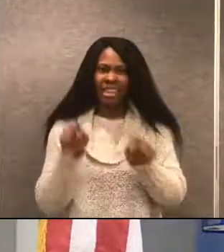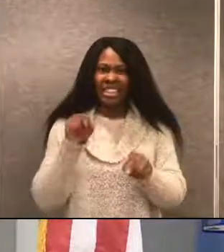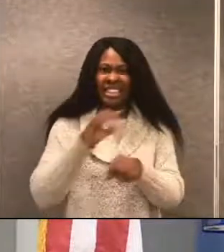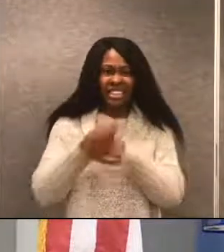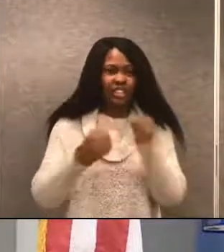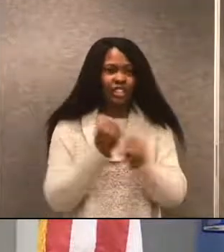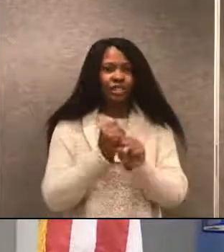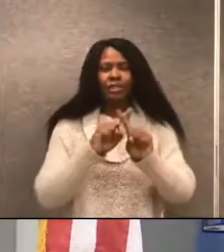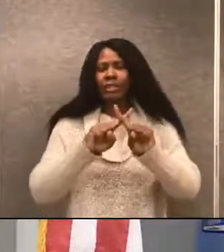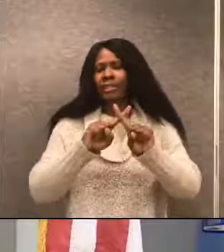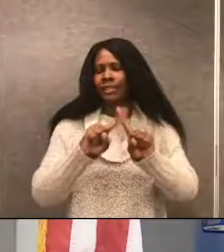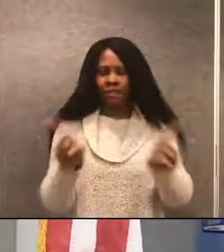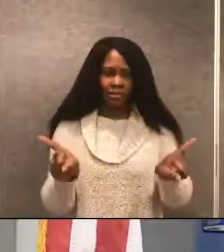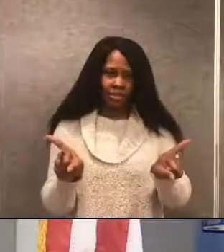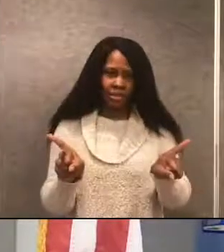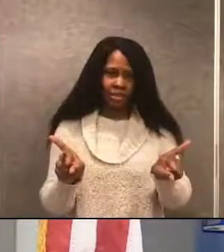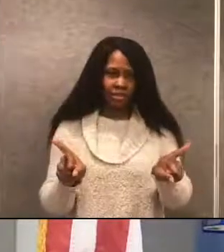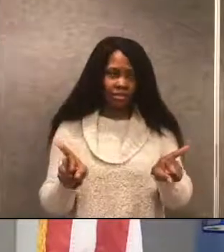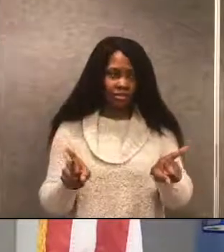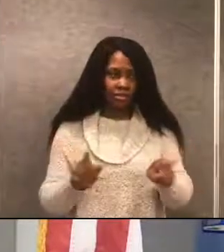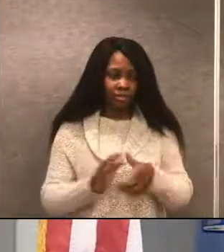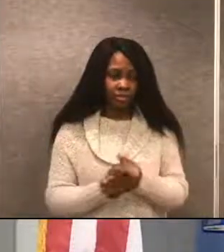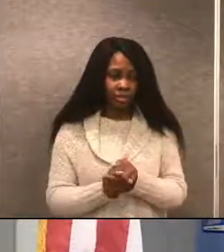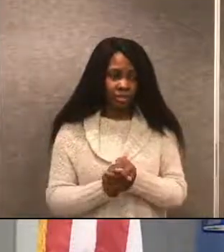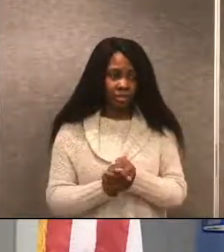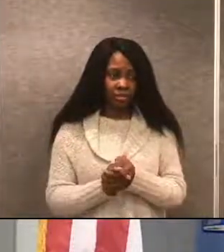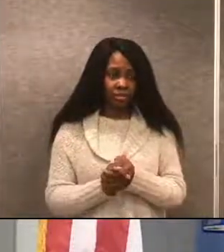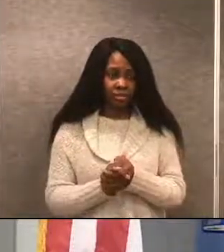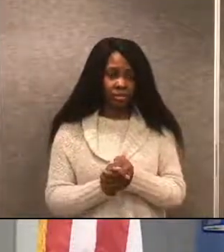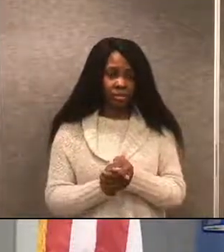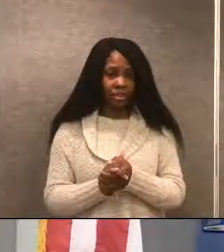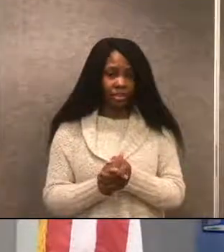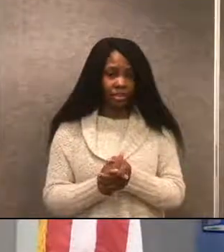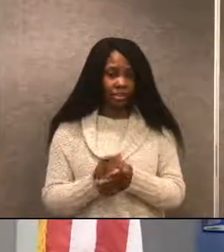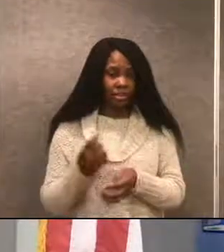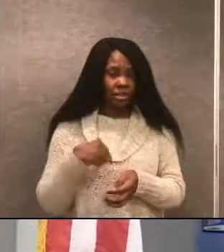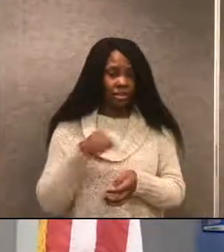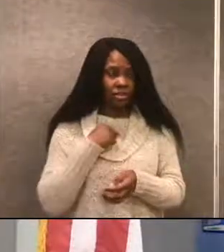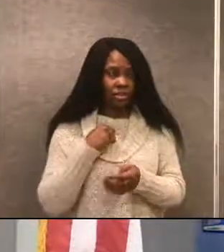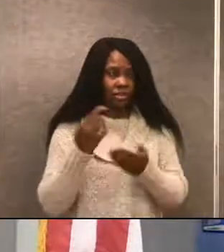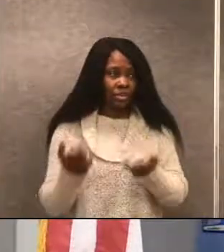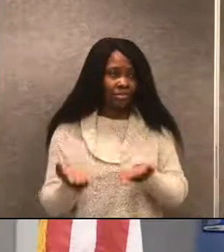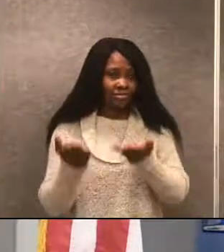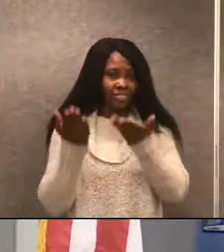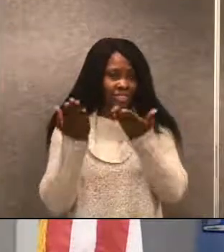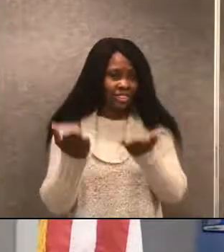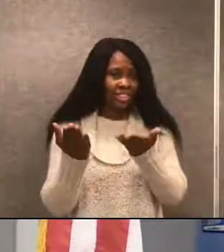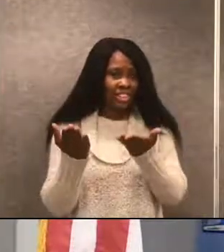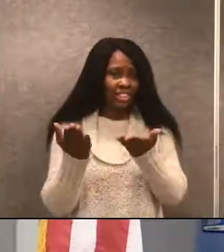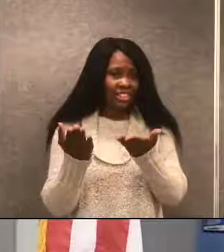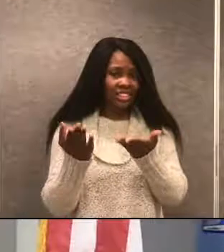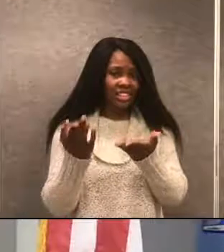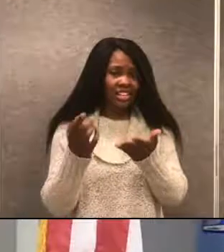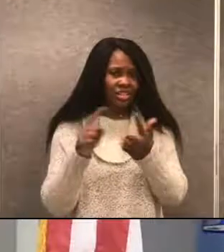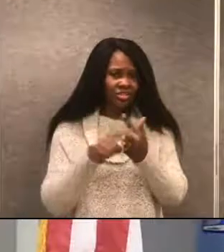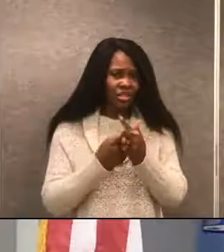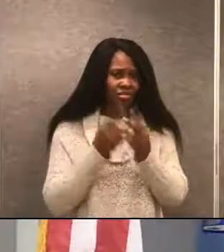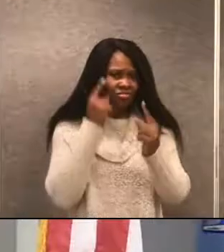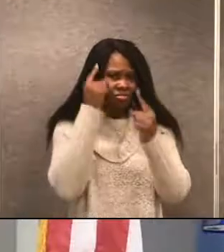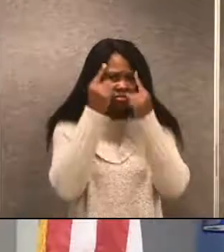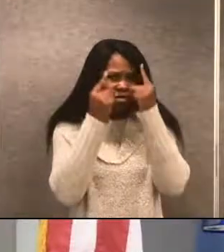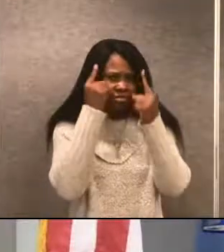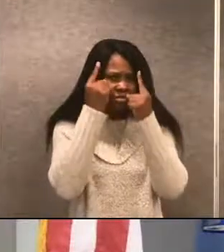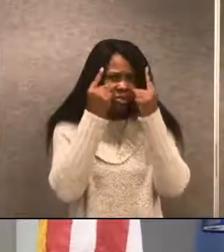differently than past years. So we recommended in early October that you start considering